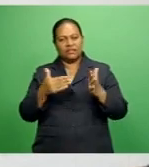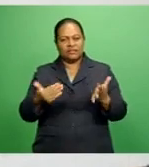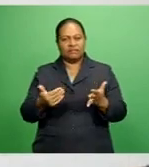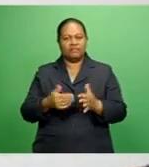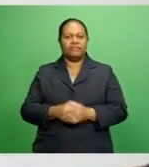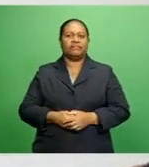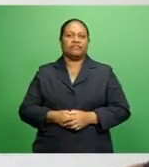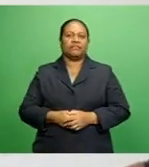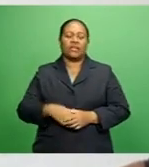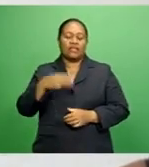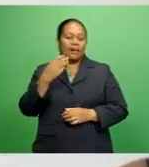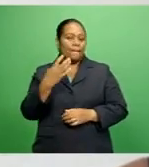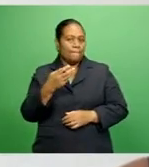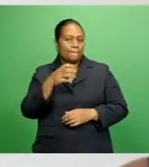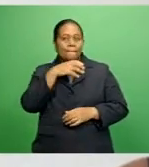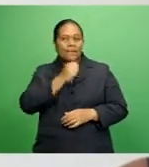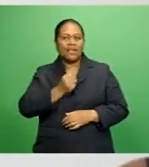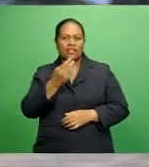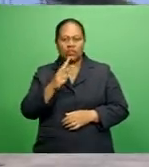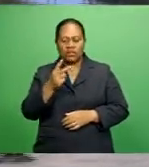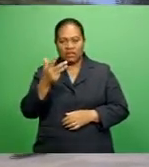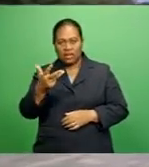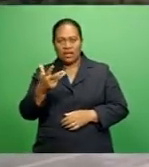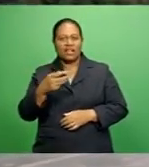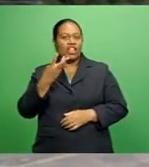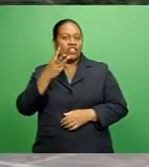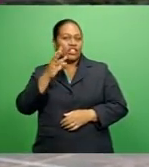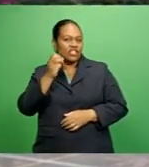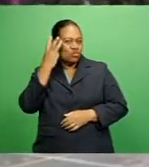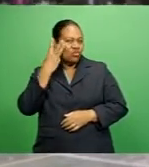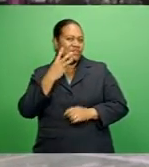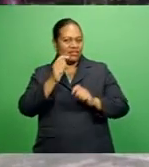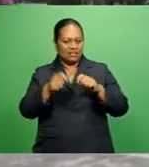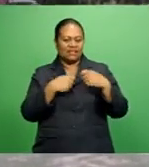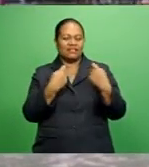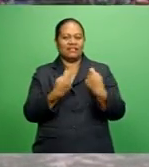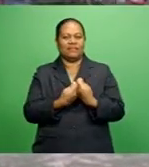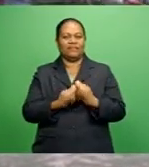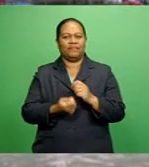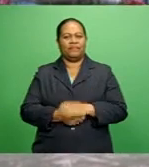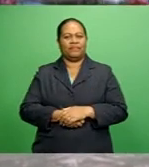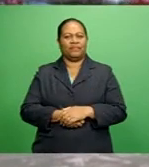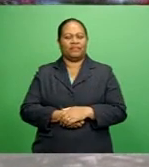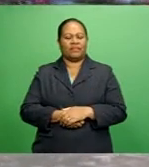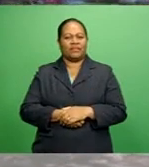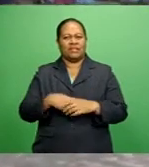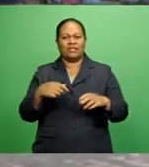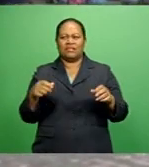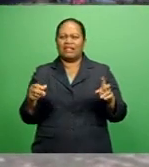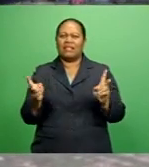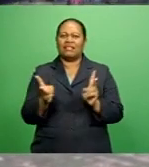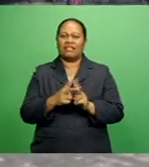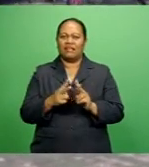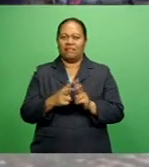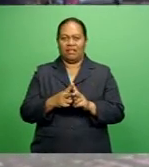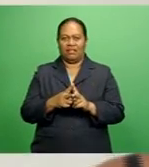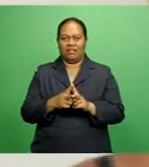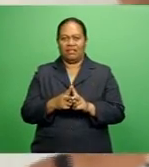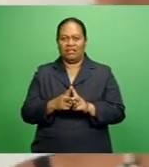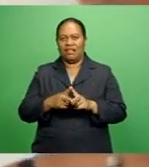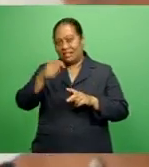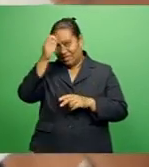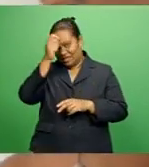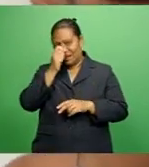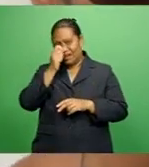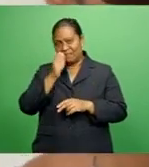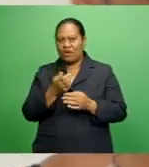29 men's team and 13 women's team. So that's almost double our clubs from when